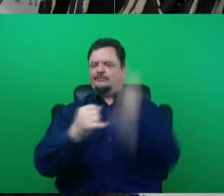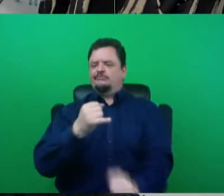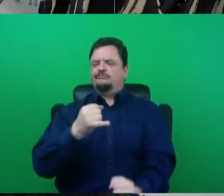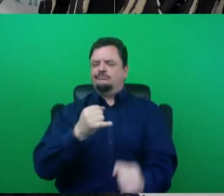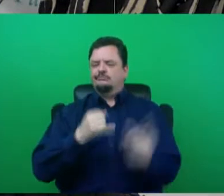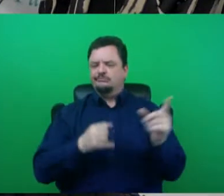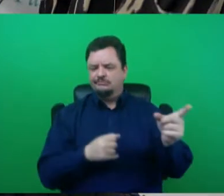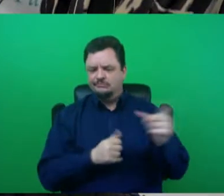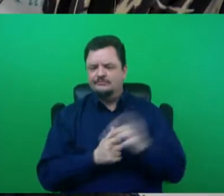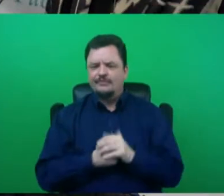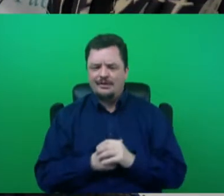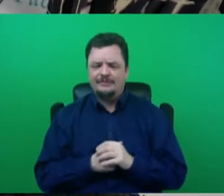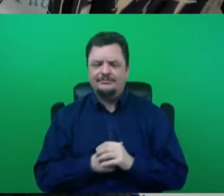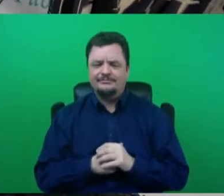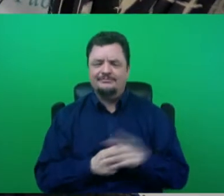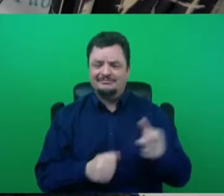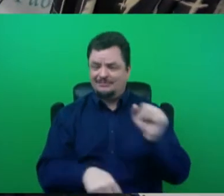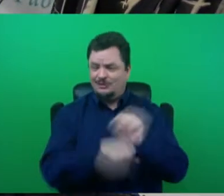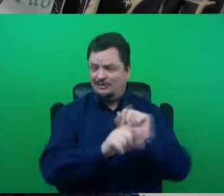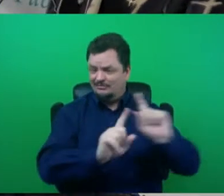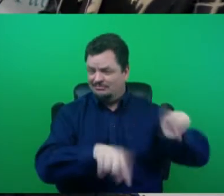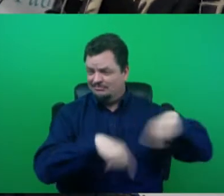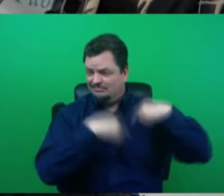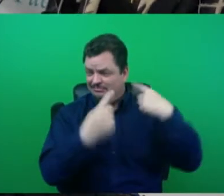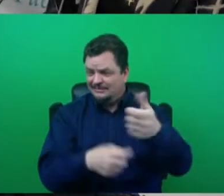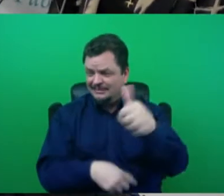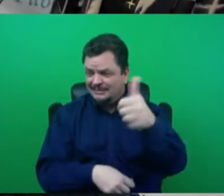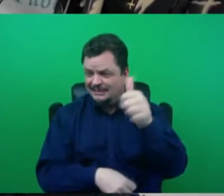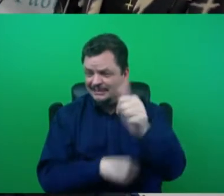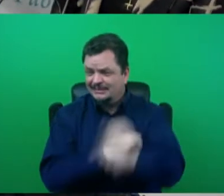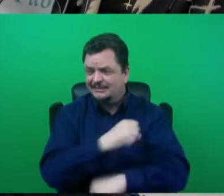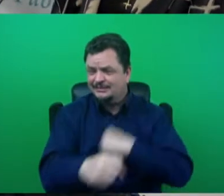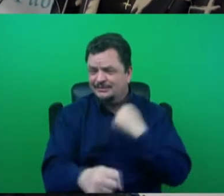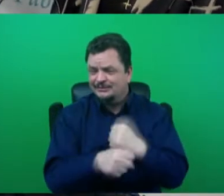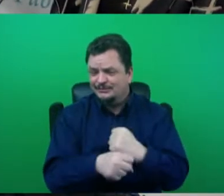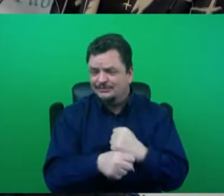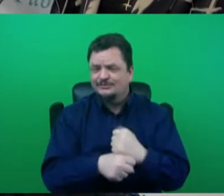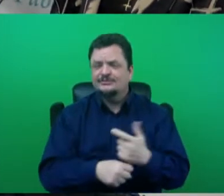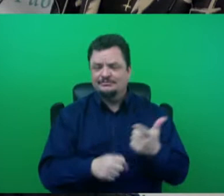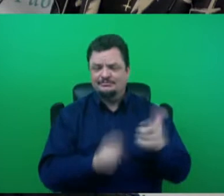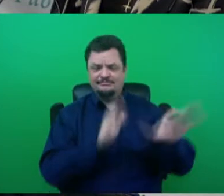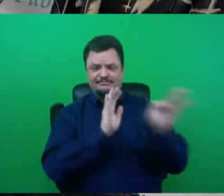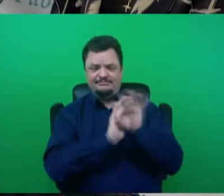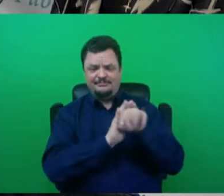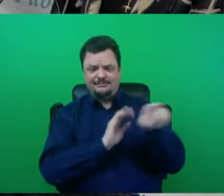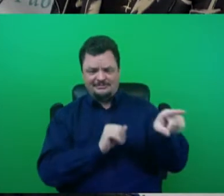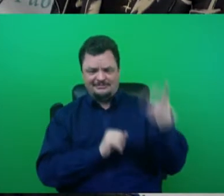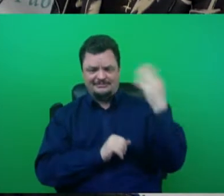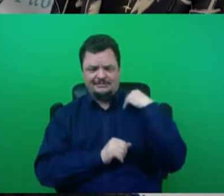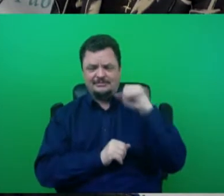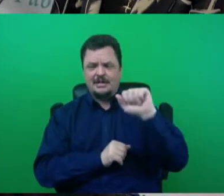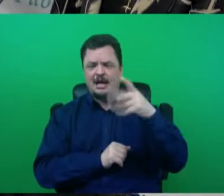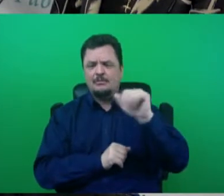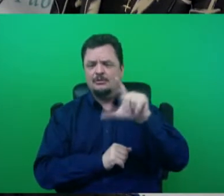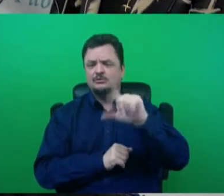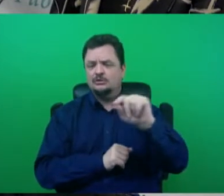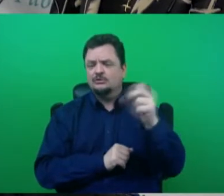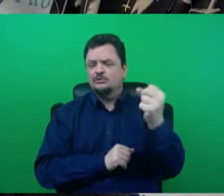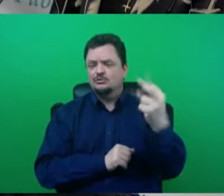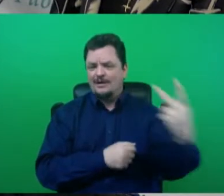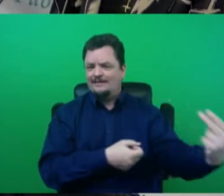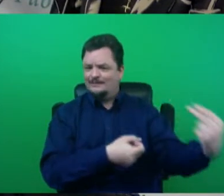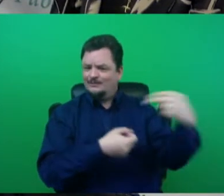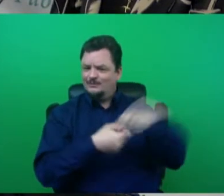And Kari was first appointed to the Board of Health in April of 2012. She served as president for 5 years, from 2014